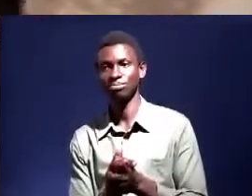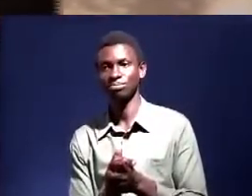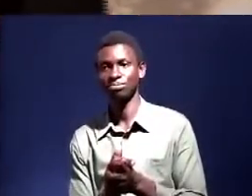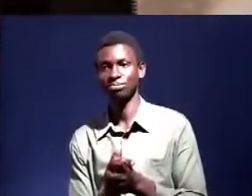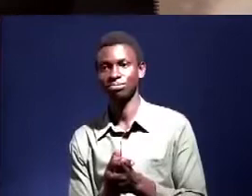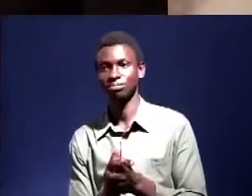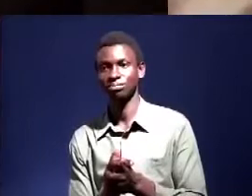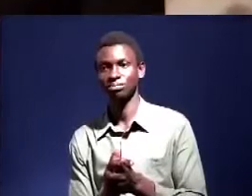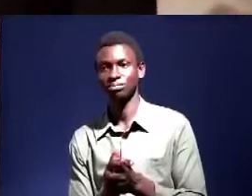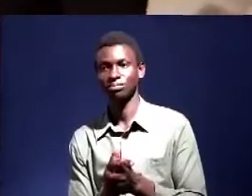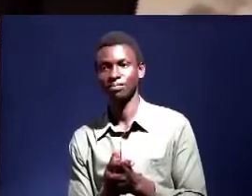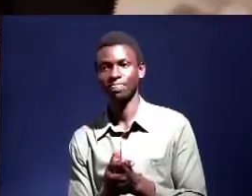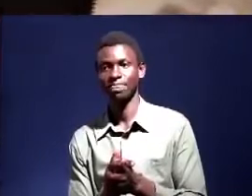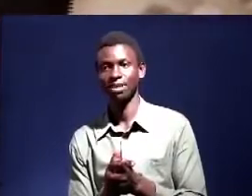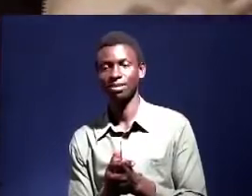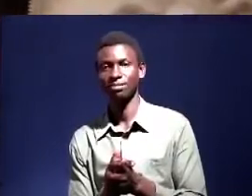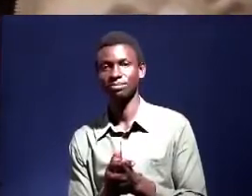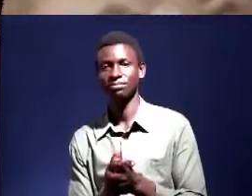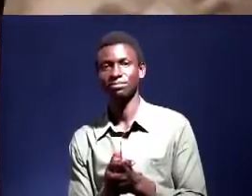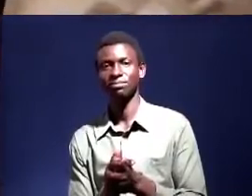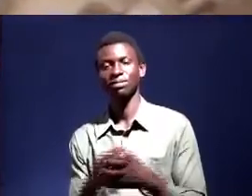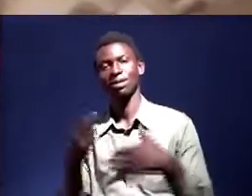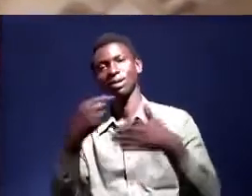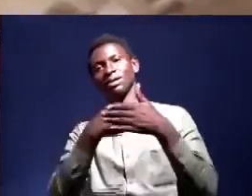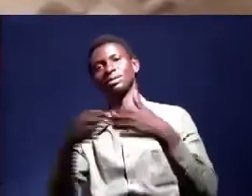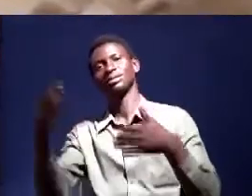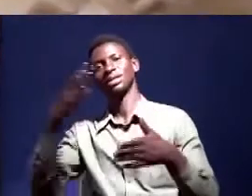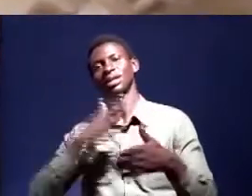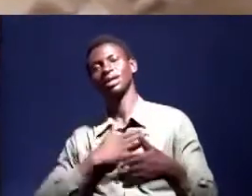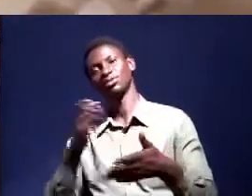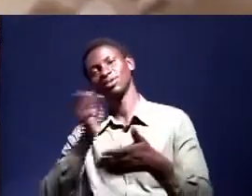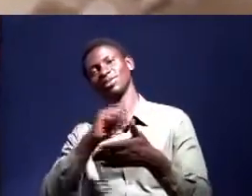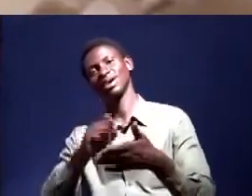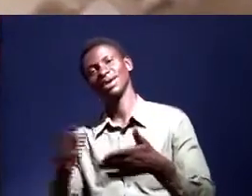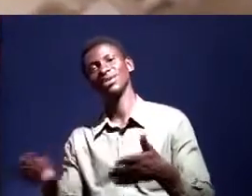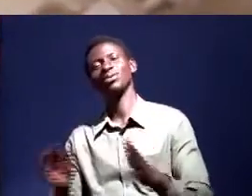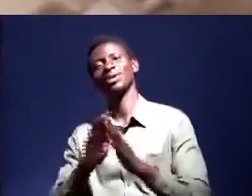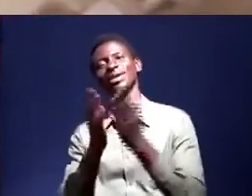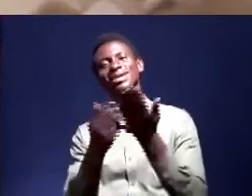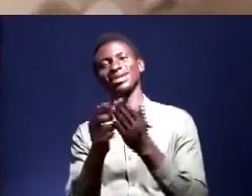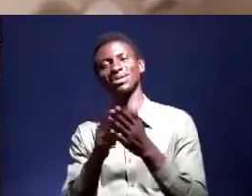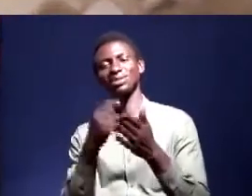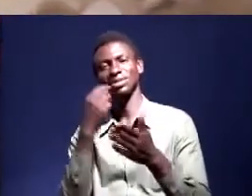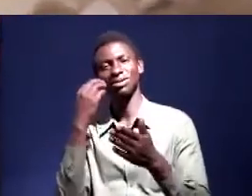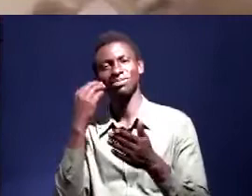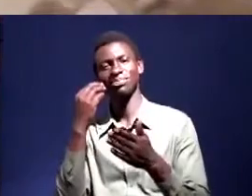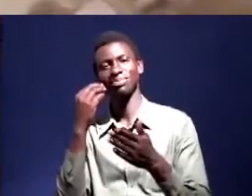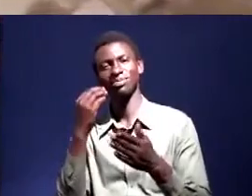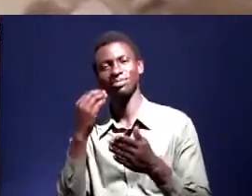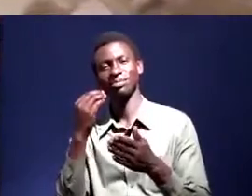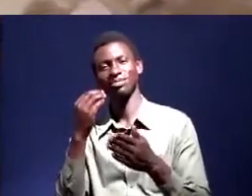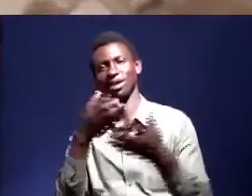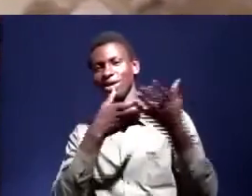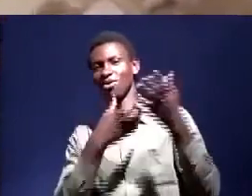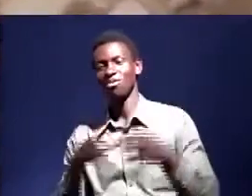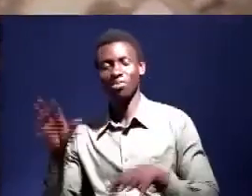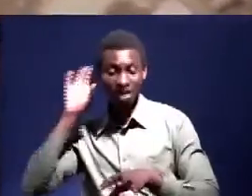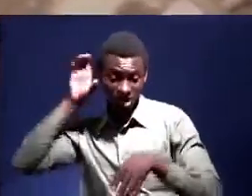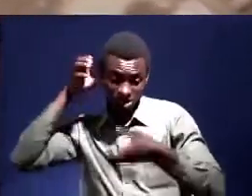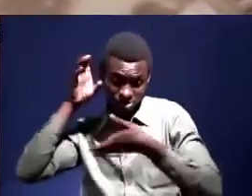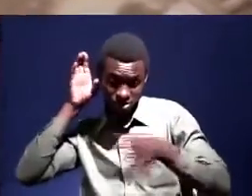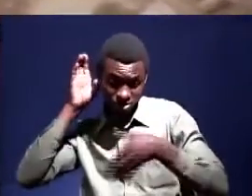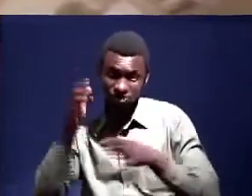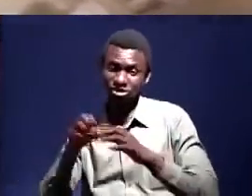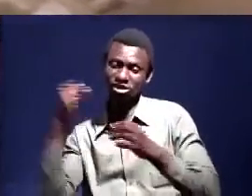Life. Jina letu limeandikwa katika kitabu cha mwana kondoo cha uzima. And Jesus says, na Yesu anasema, this man,